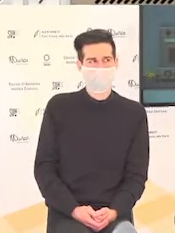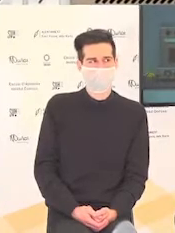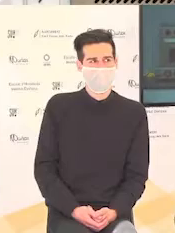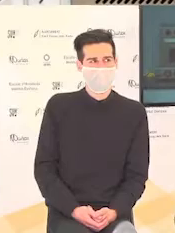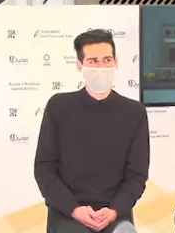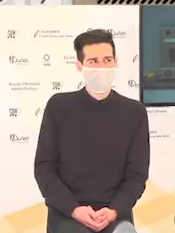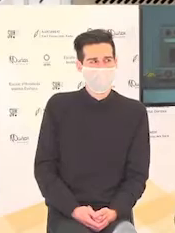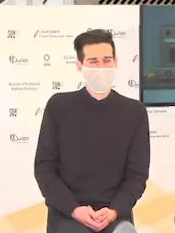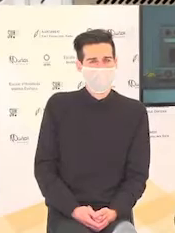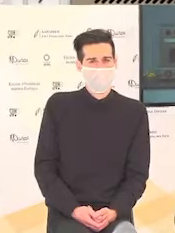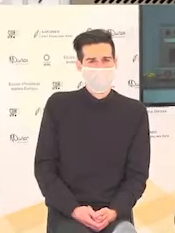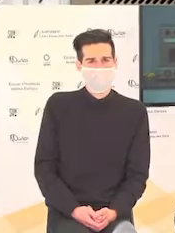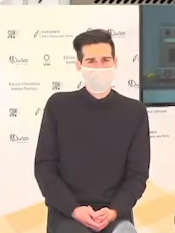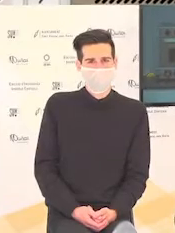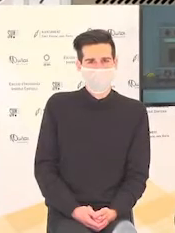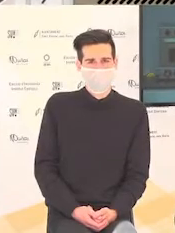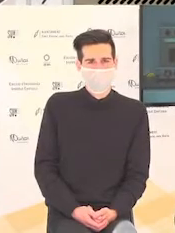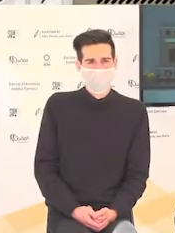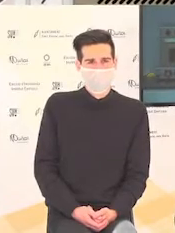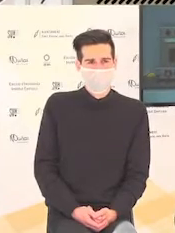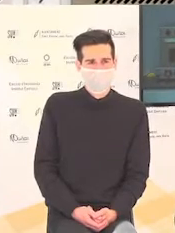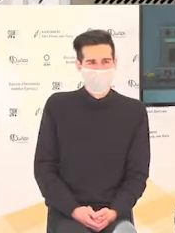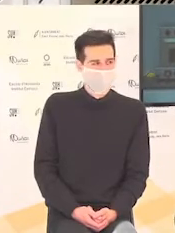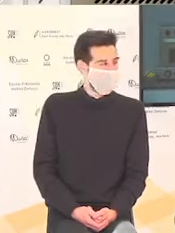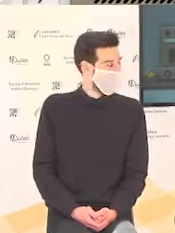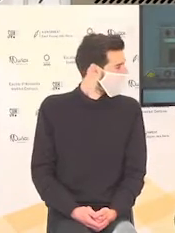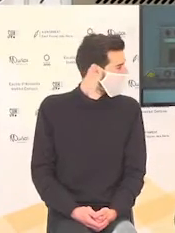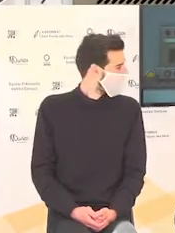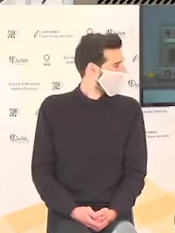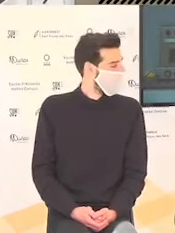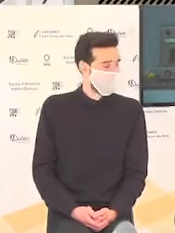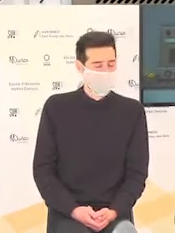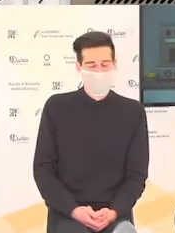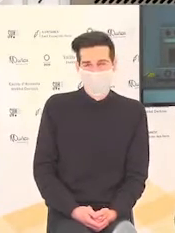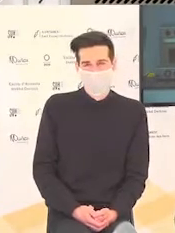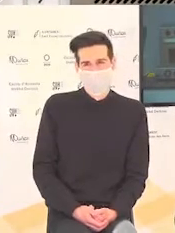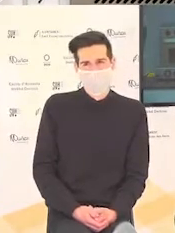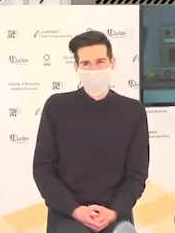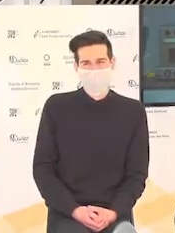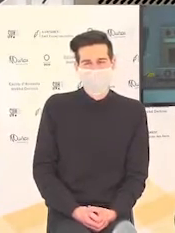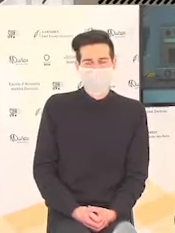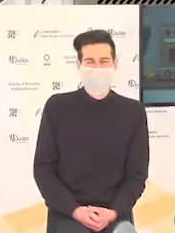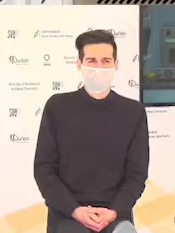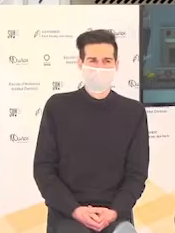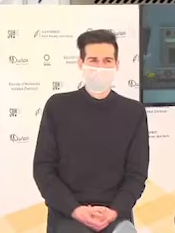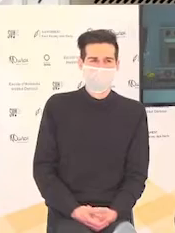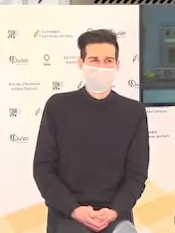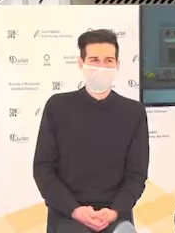So I'm going to need, I need to go have a friend maybe. Can somebody give me a 5 minute timer on their phone?